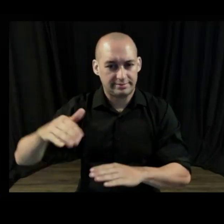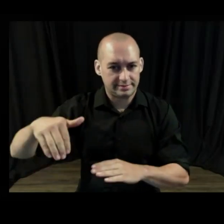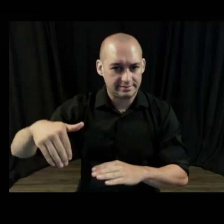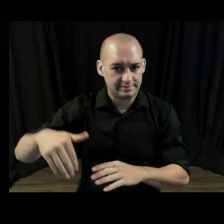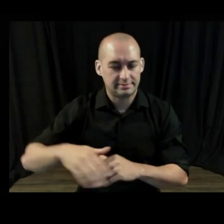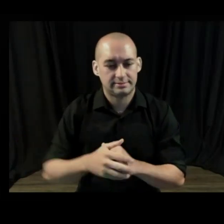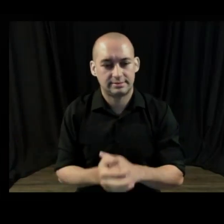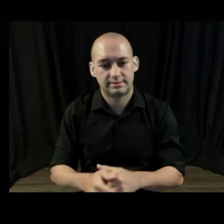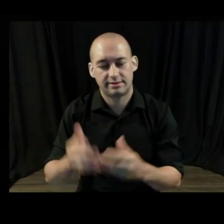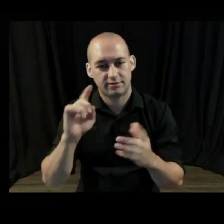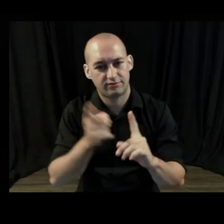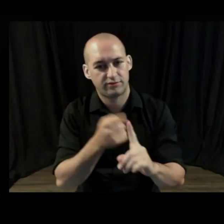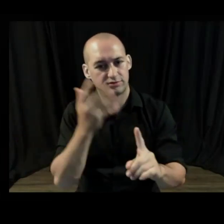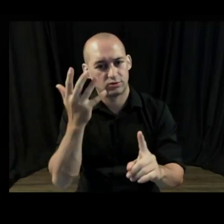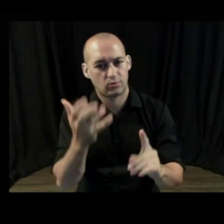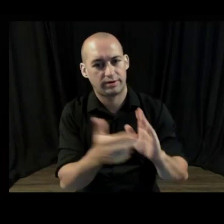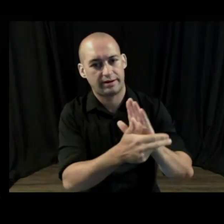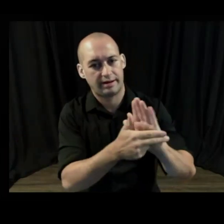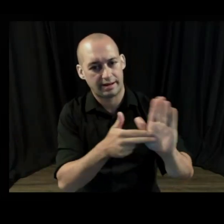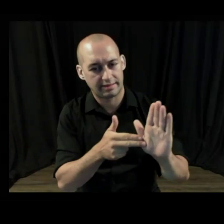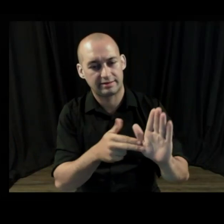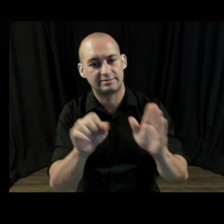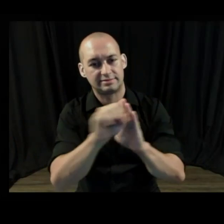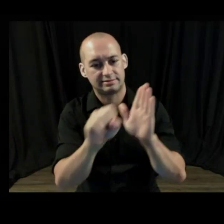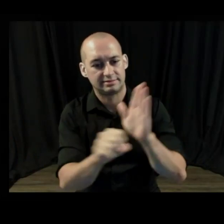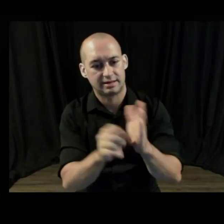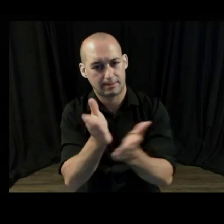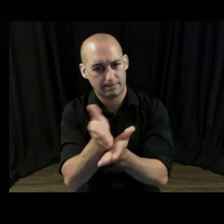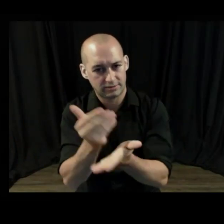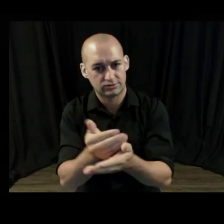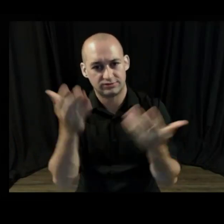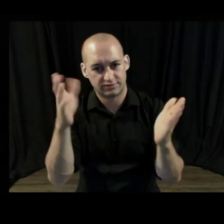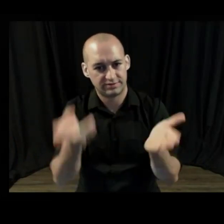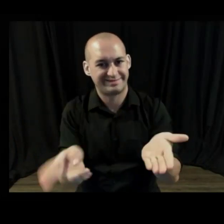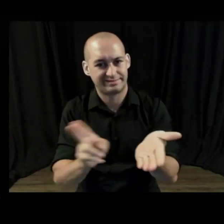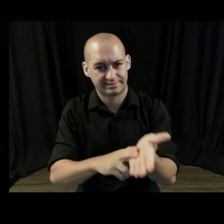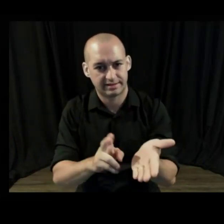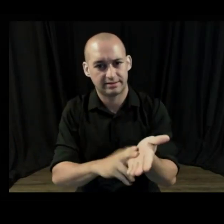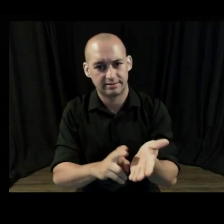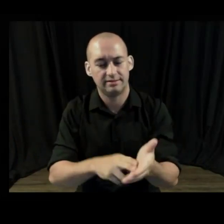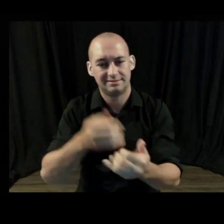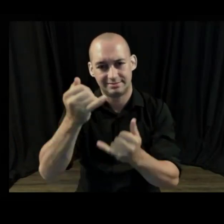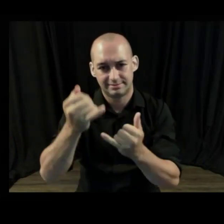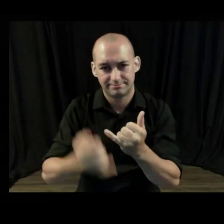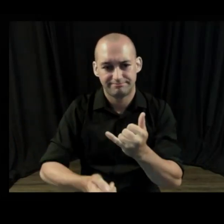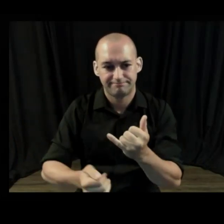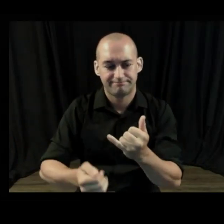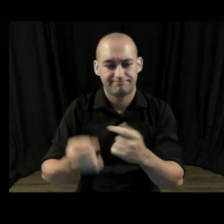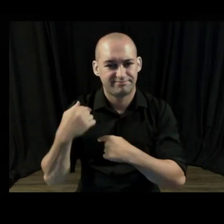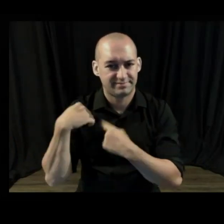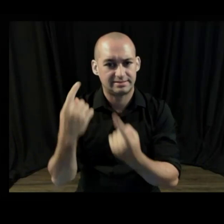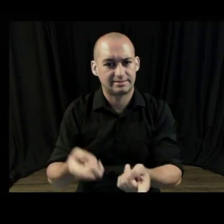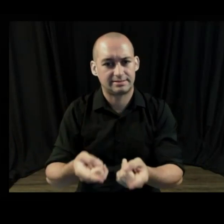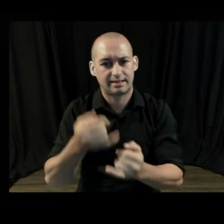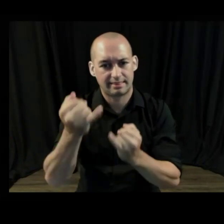First, I wanted to highlight in the state budget that has been signed since we last met that overall,